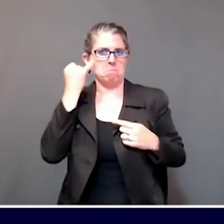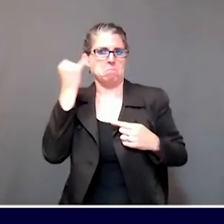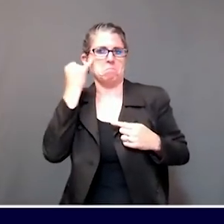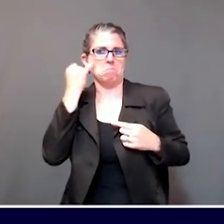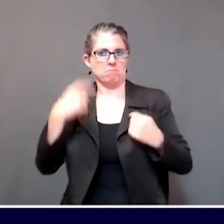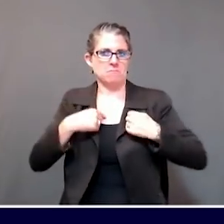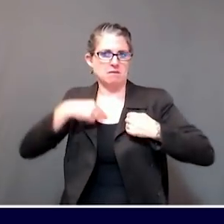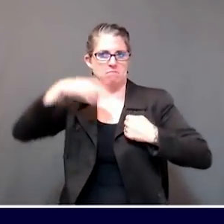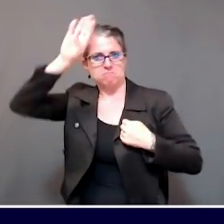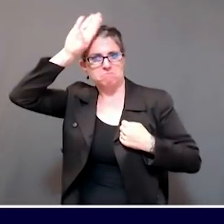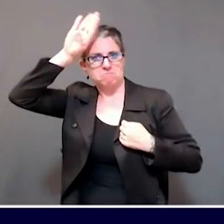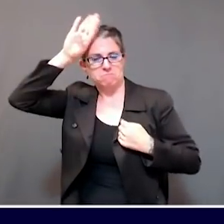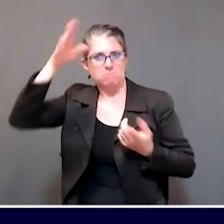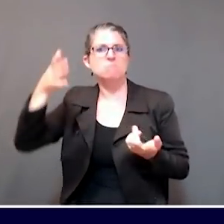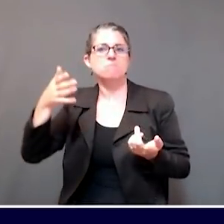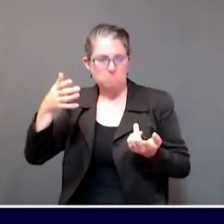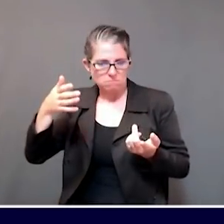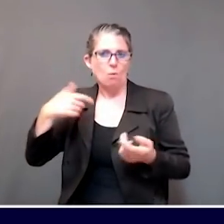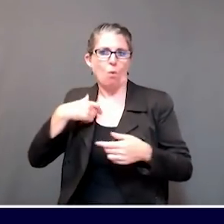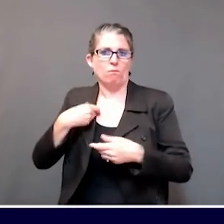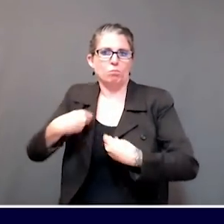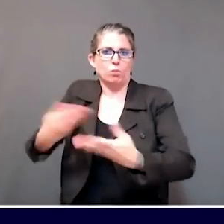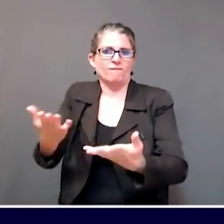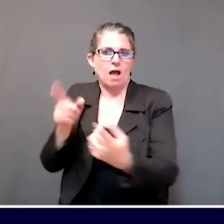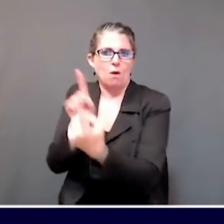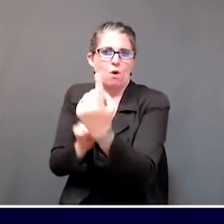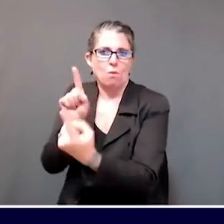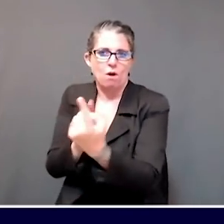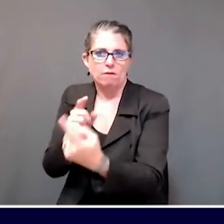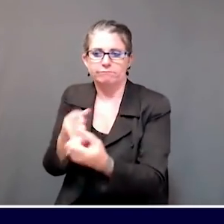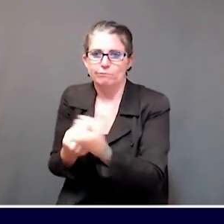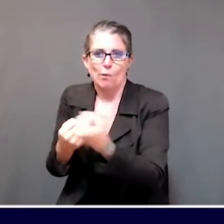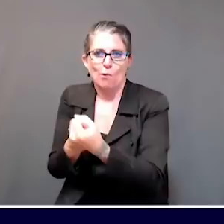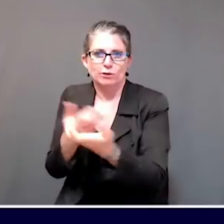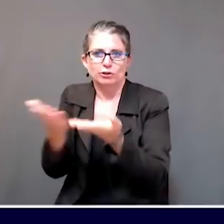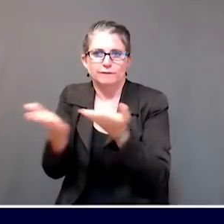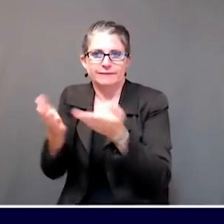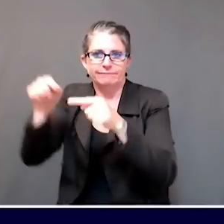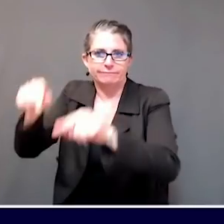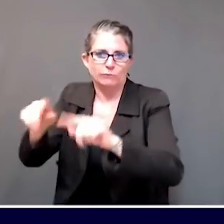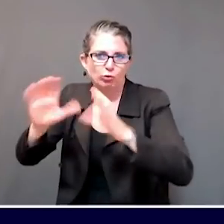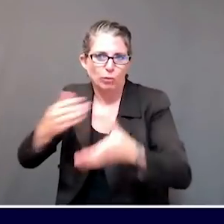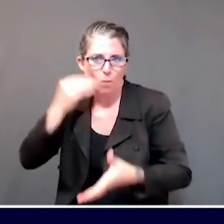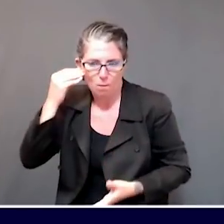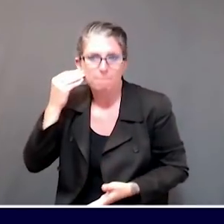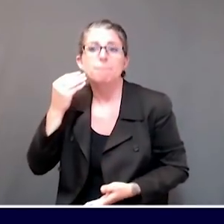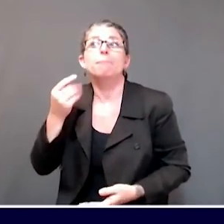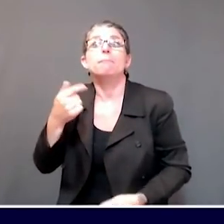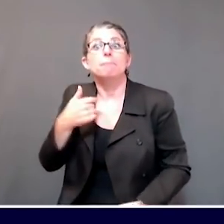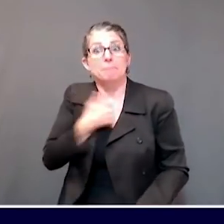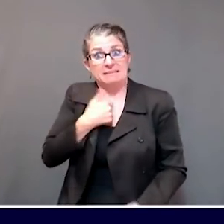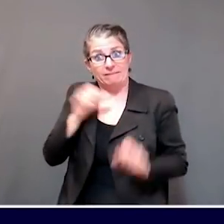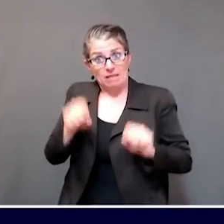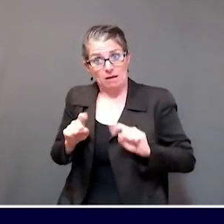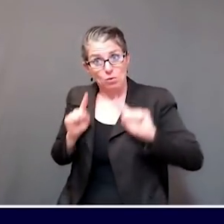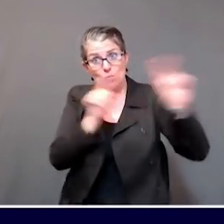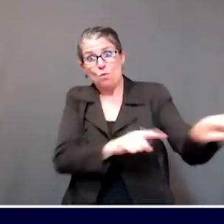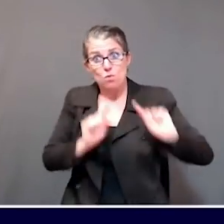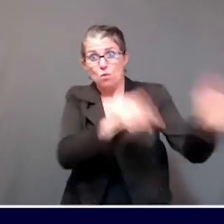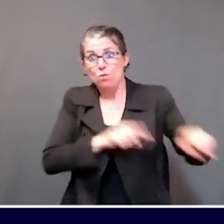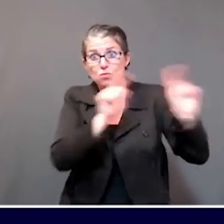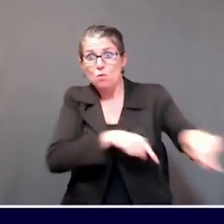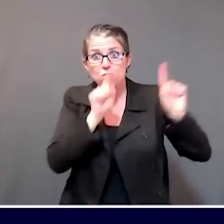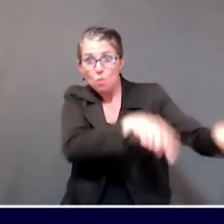be contagious when you're asymptomatic. How often do you recommend people who are coming into contact with a lot of people, how often should they be